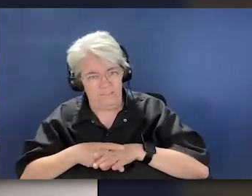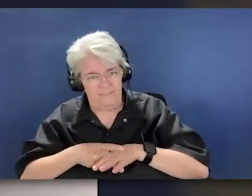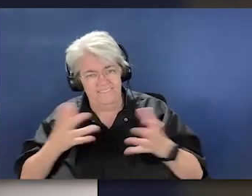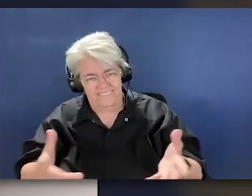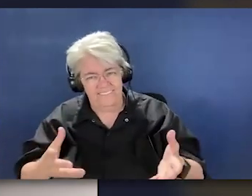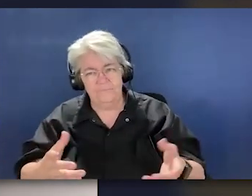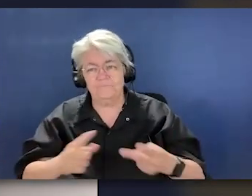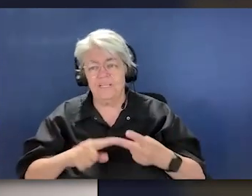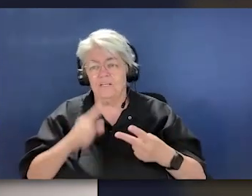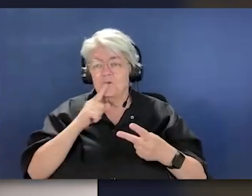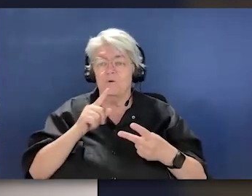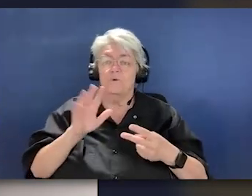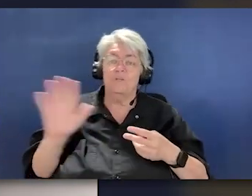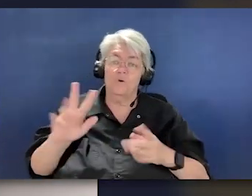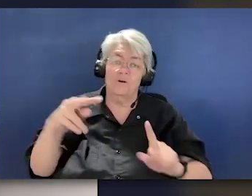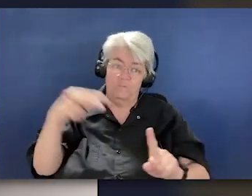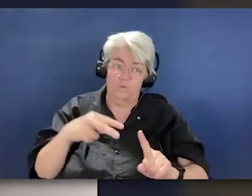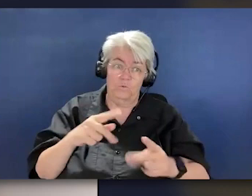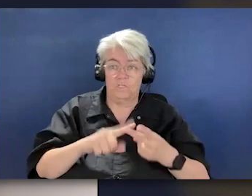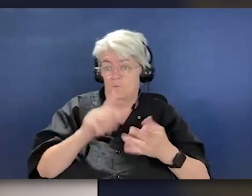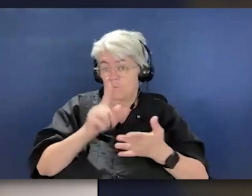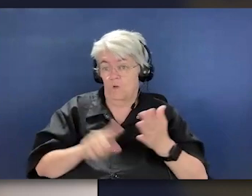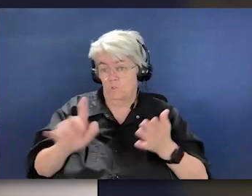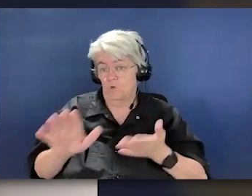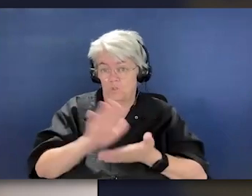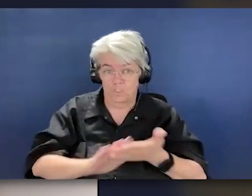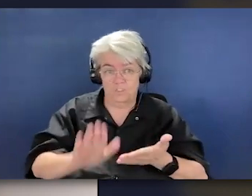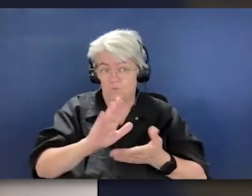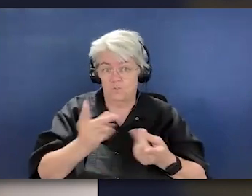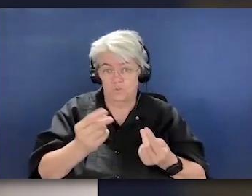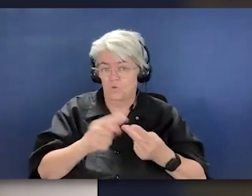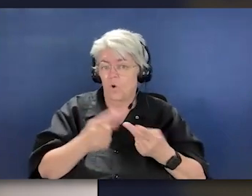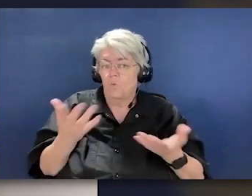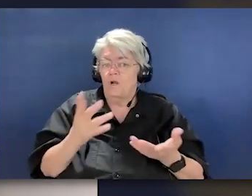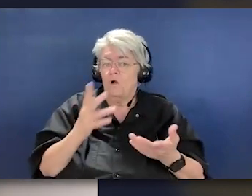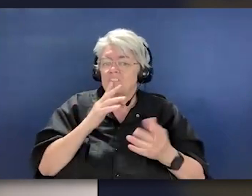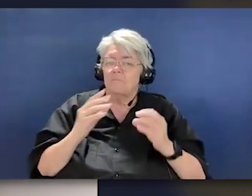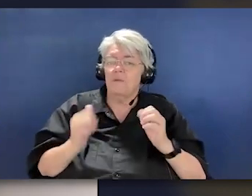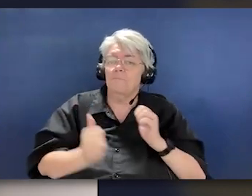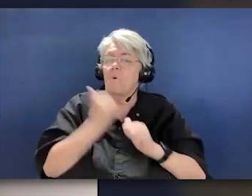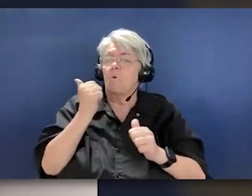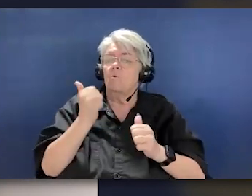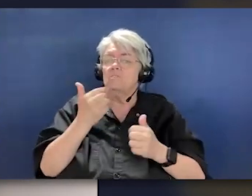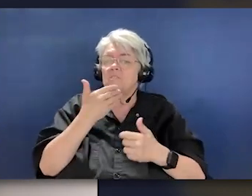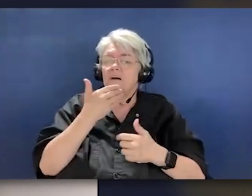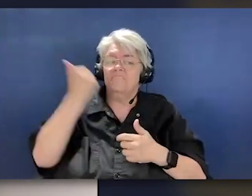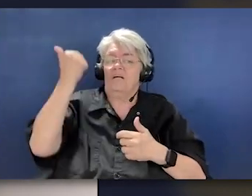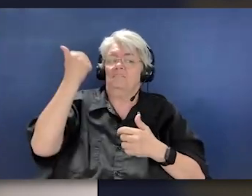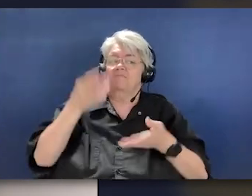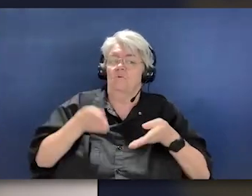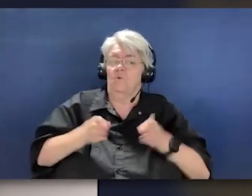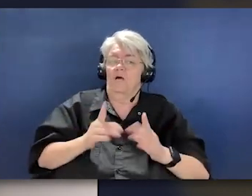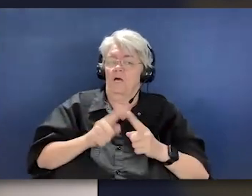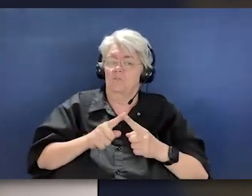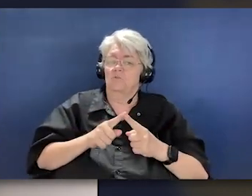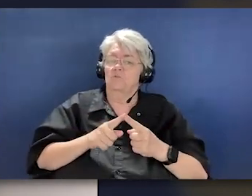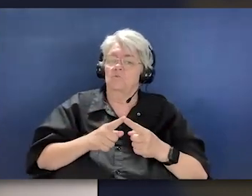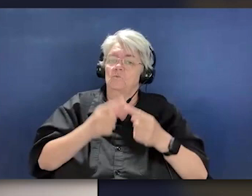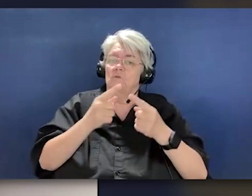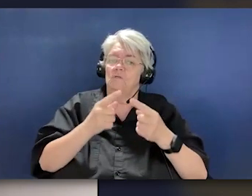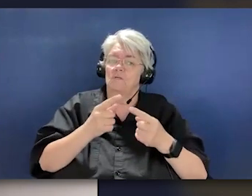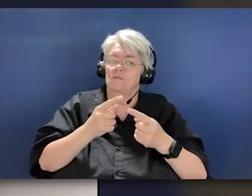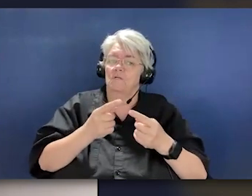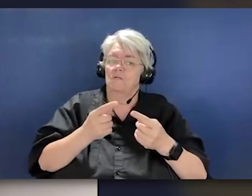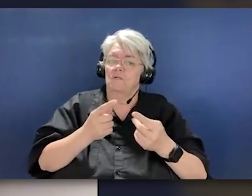in which you've been responding at your institutions, what do you think have been some of the more effective approaches to addressing academic misconduct